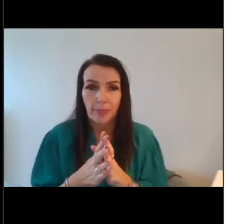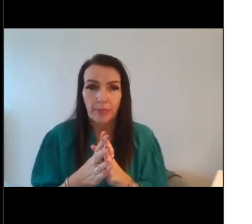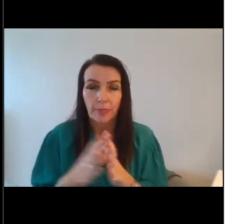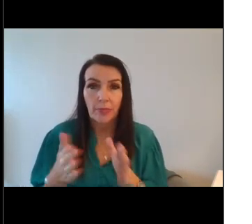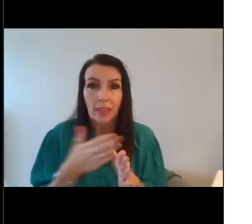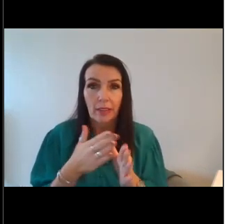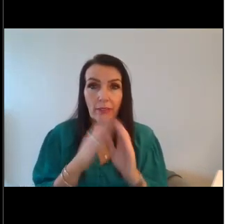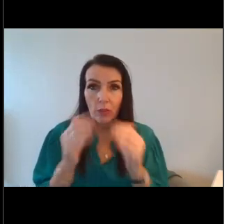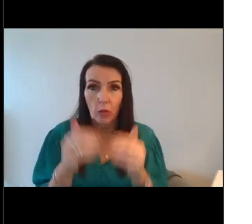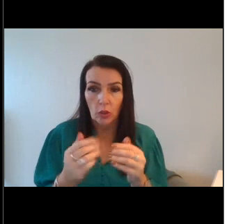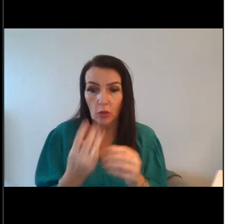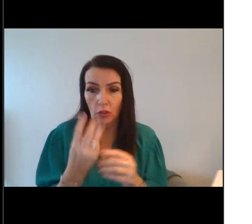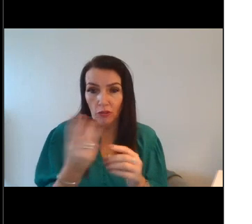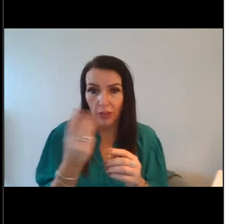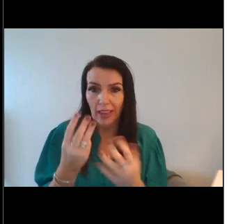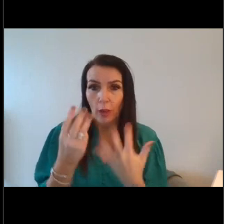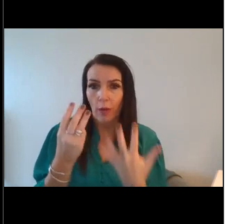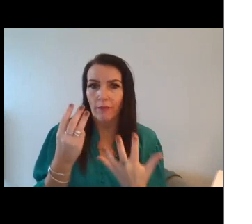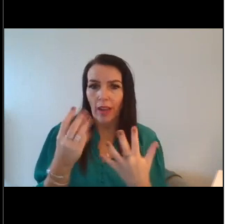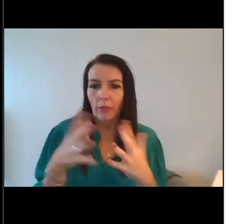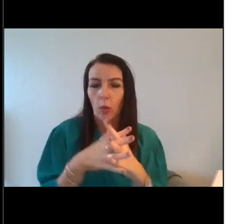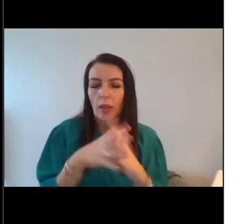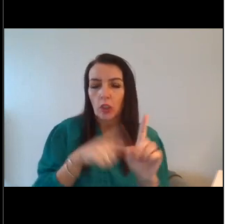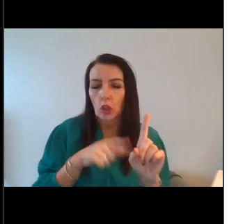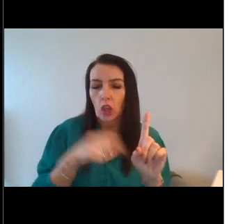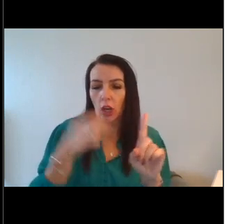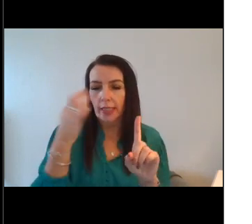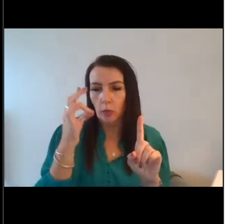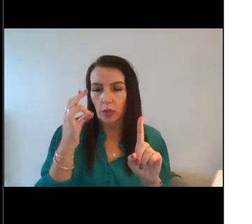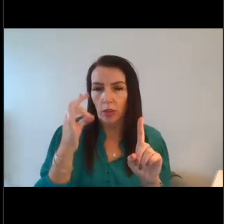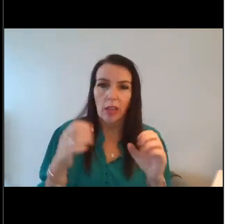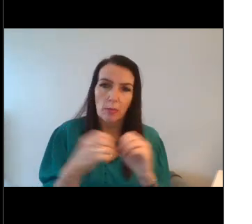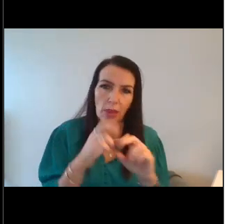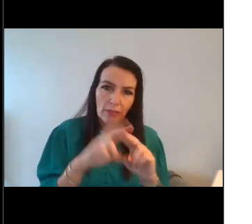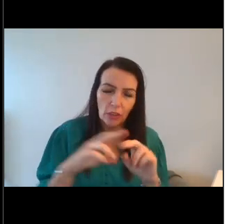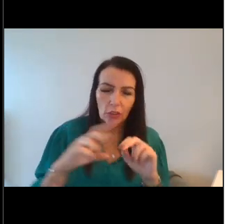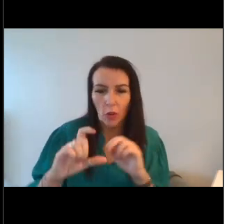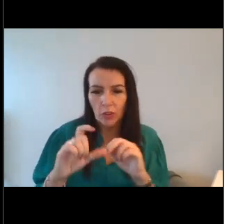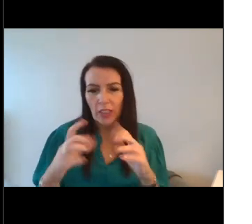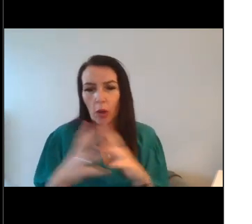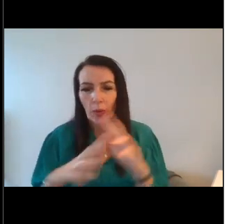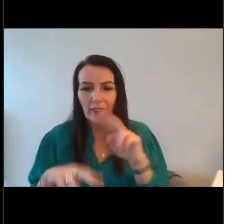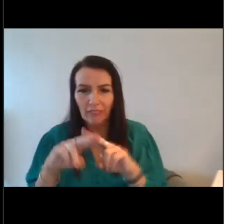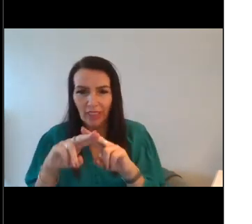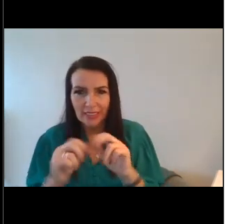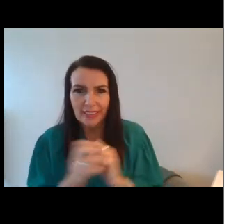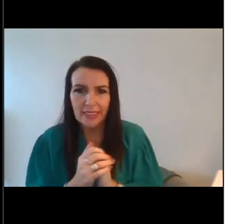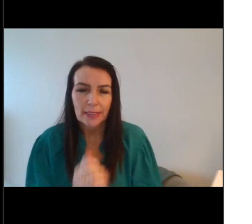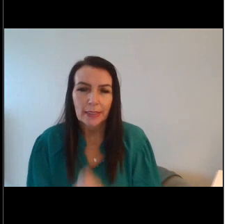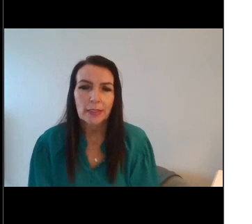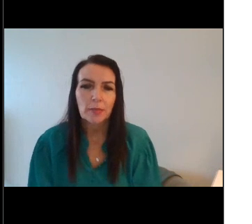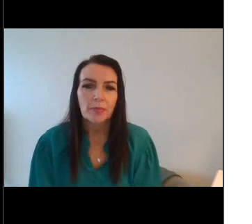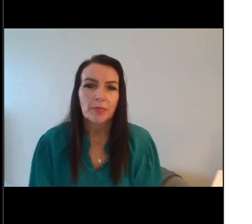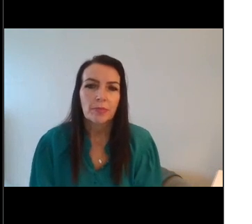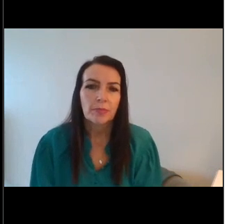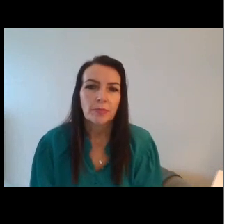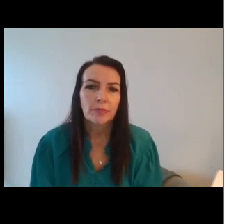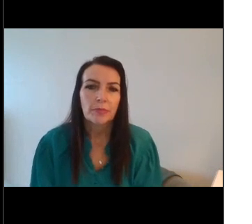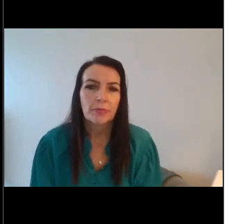focus was on 3 of the 5 West Yorkshire councils, so Bradford, Calderdale, and Wakefield. Next slide, please.